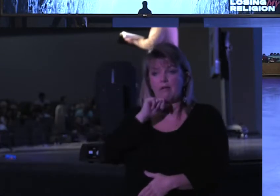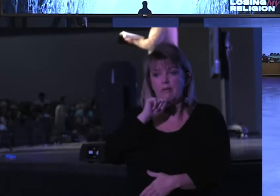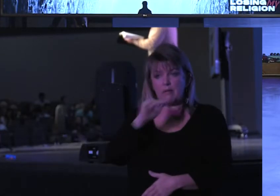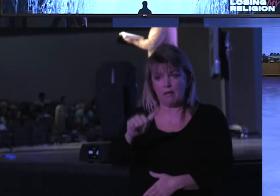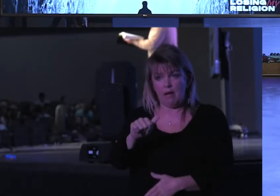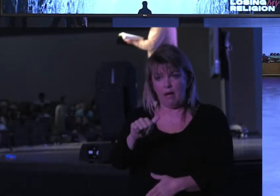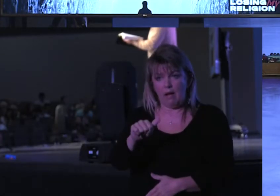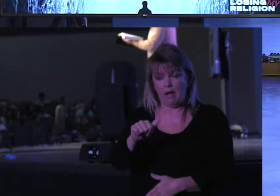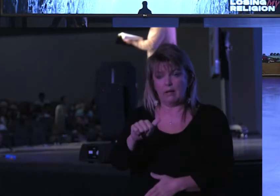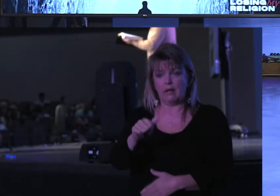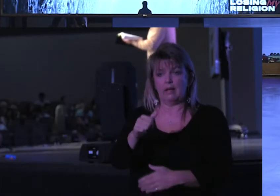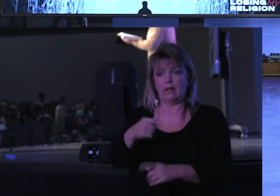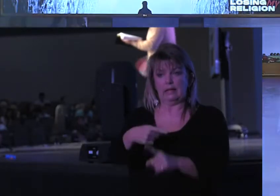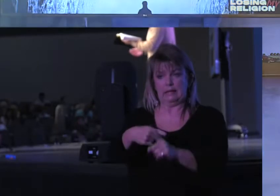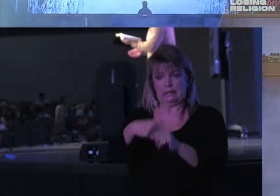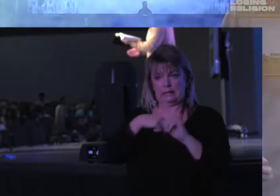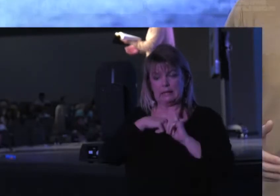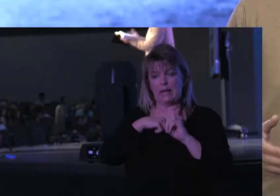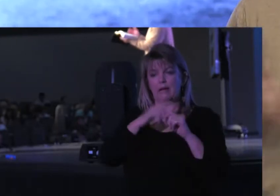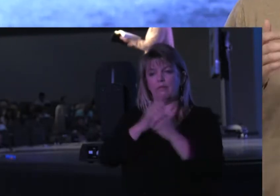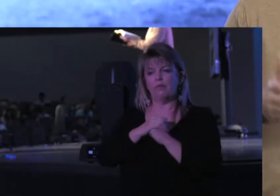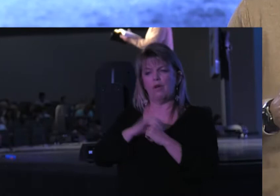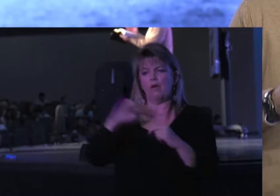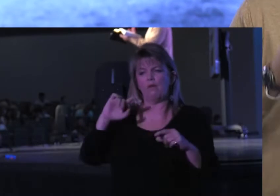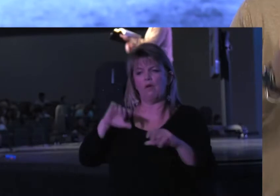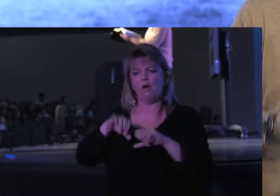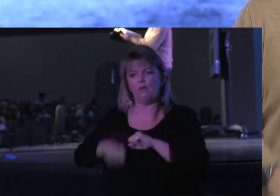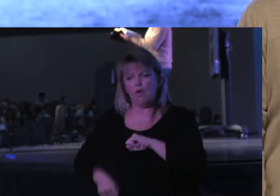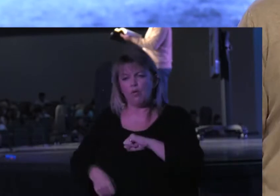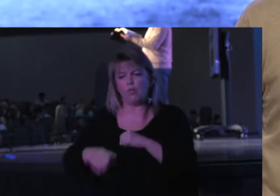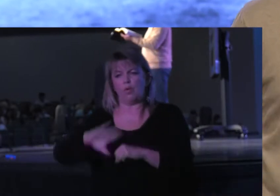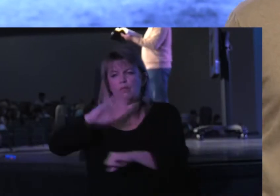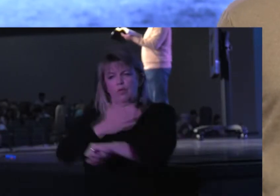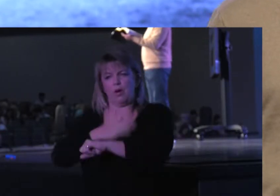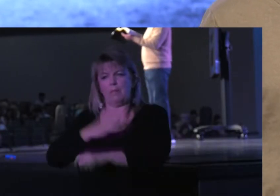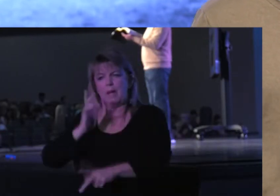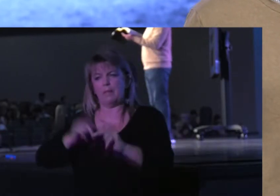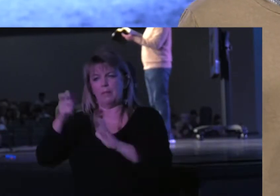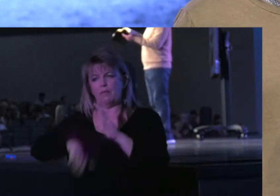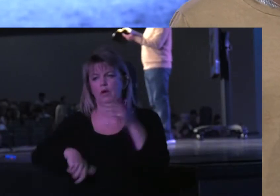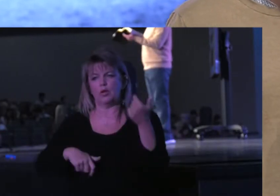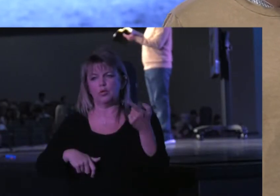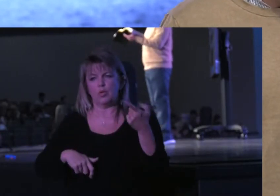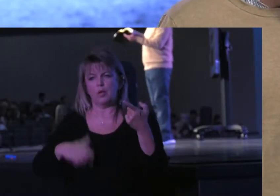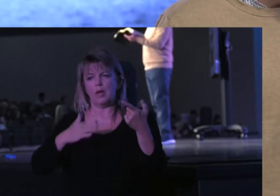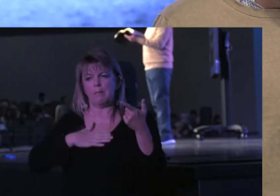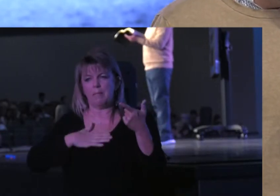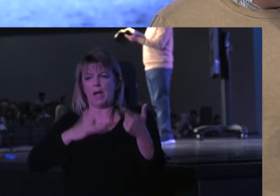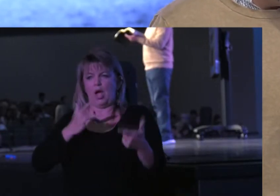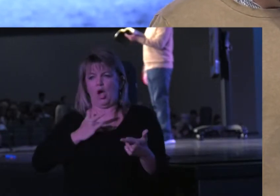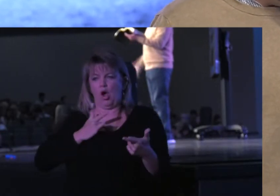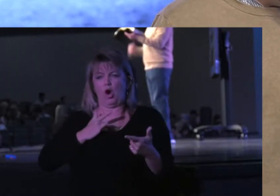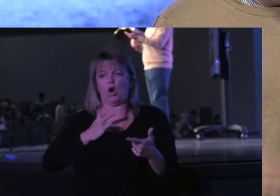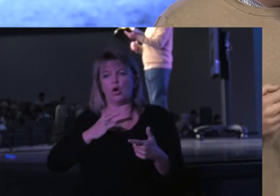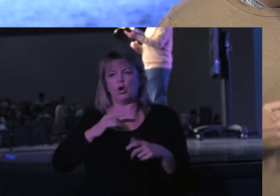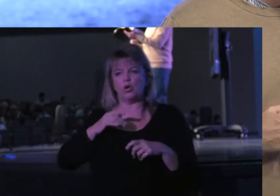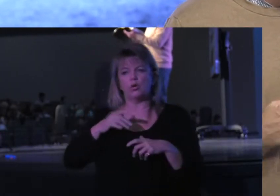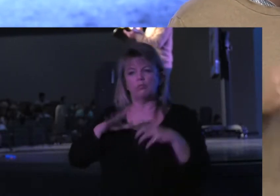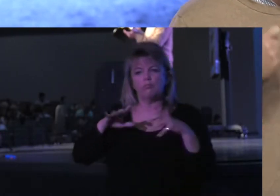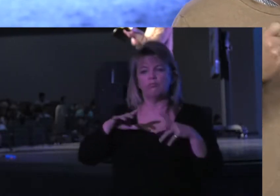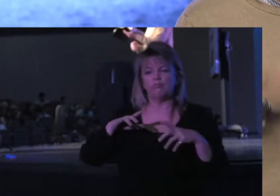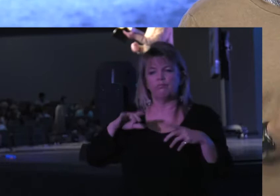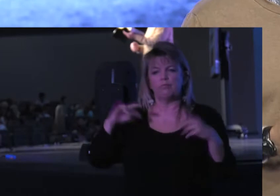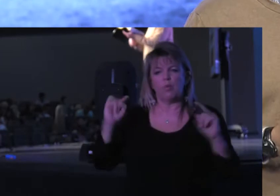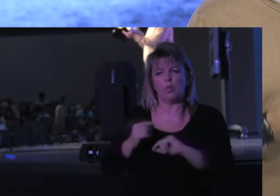not saved. For the wound of the daughter of my people, verse 21, is my heart wounded. I